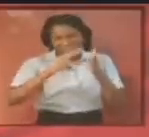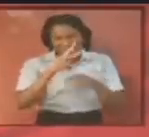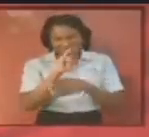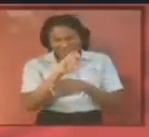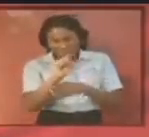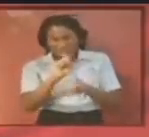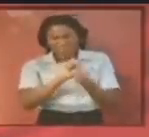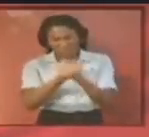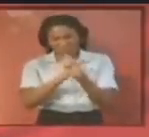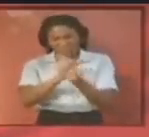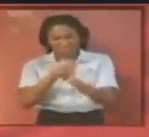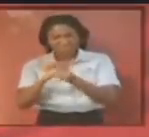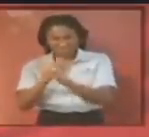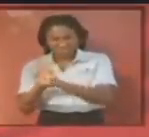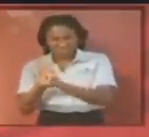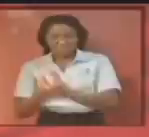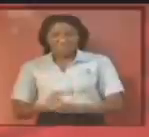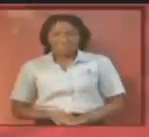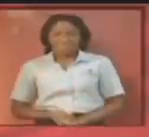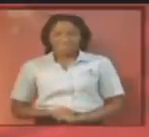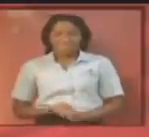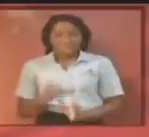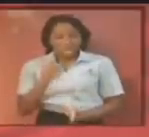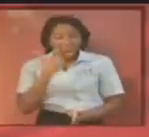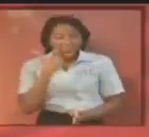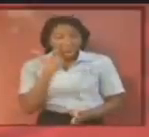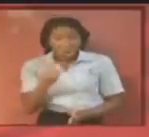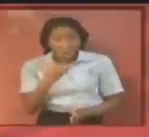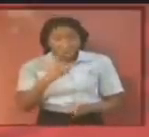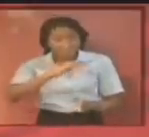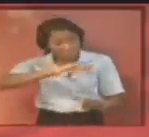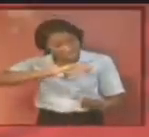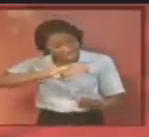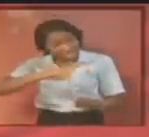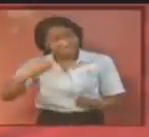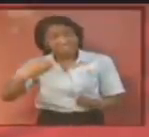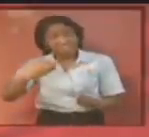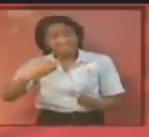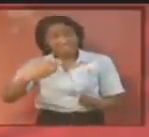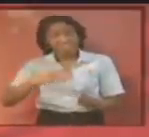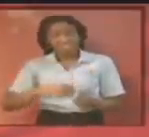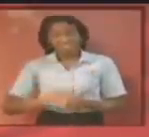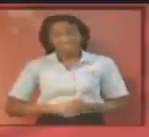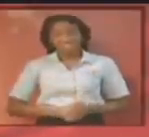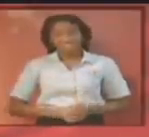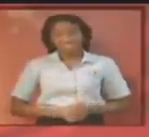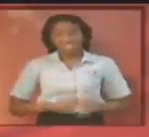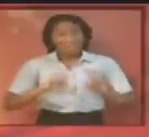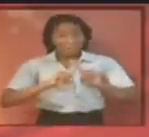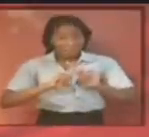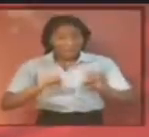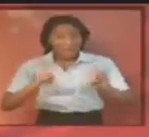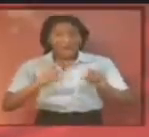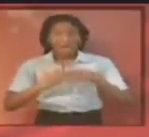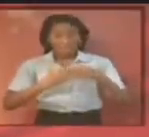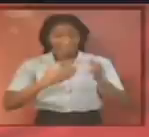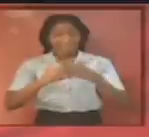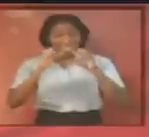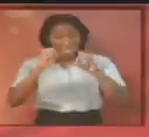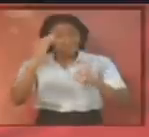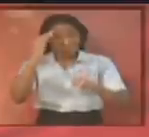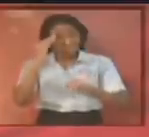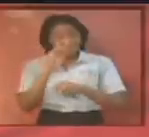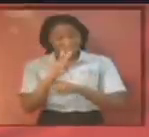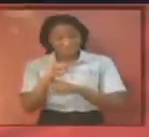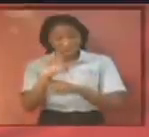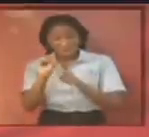and the protein around which COVID-19 vaccines were designed. However, despite these mutations,